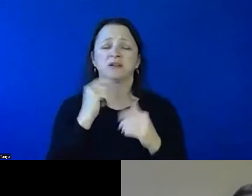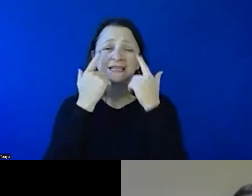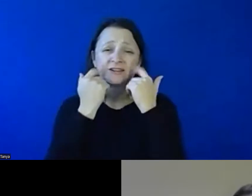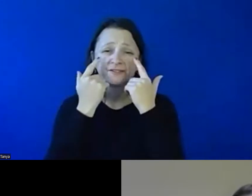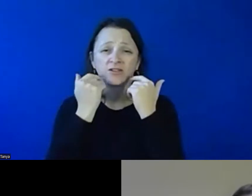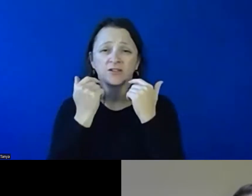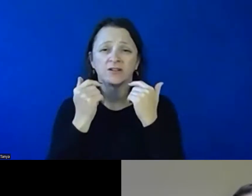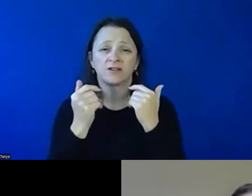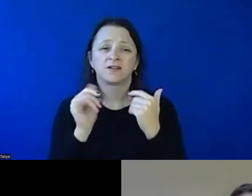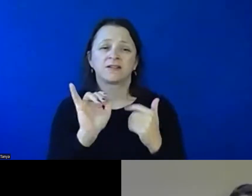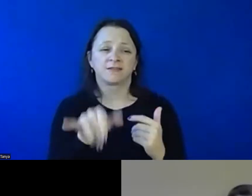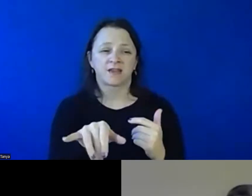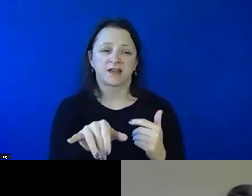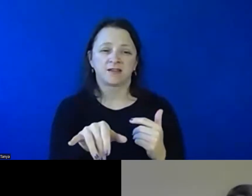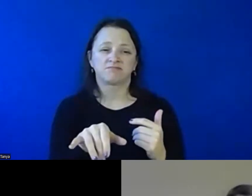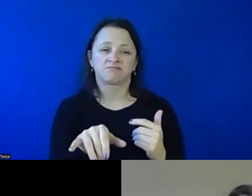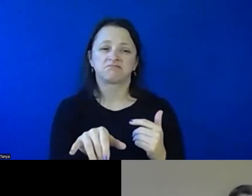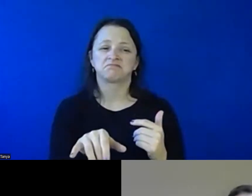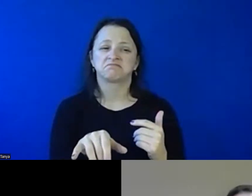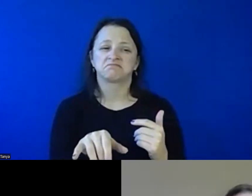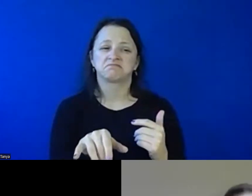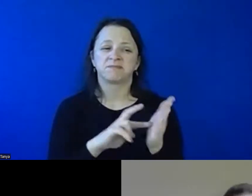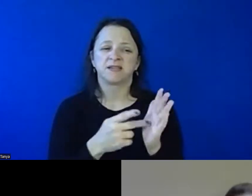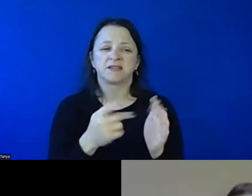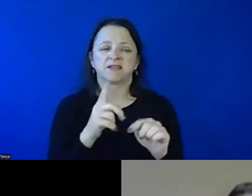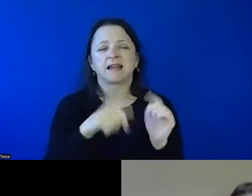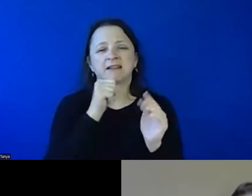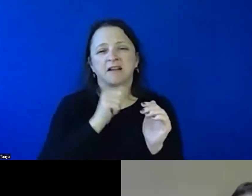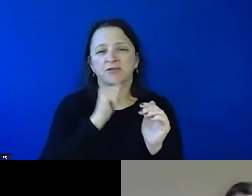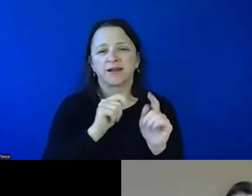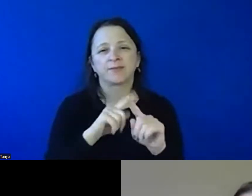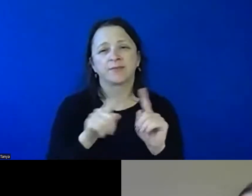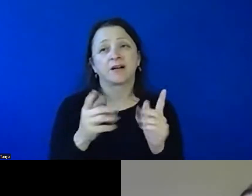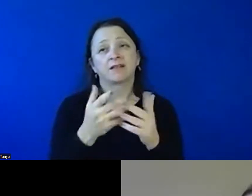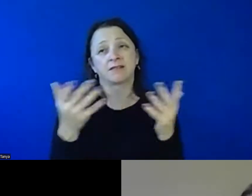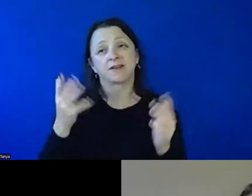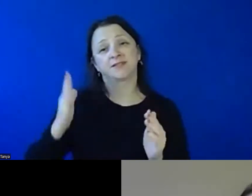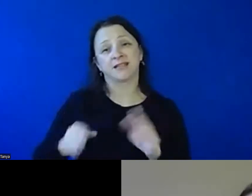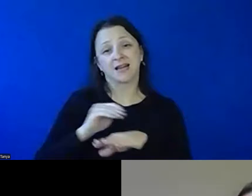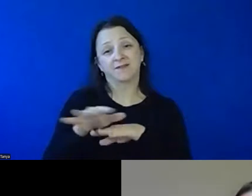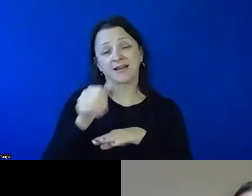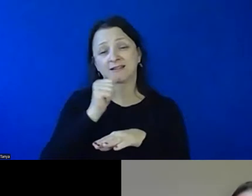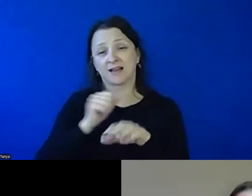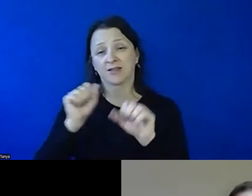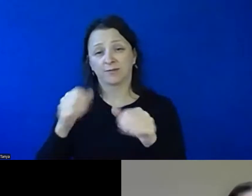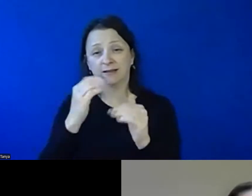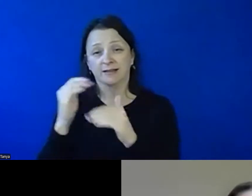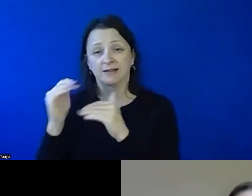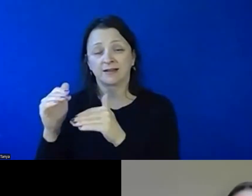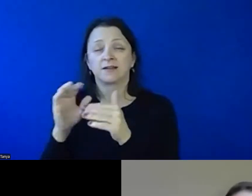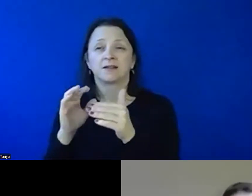on it, I think that would be fairly intolerable. But a lot of side effect tolerability has to do